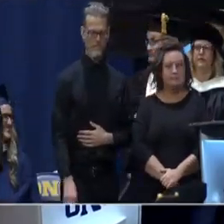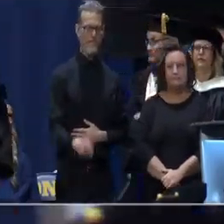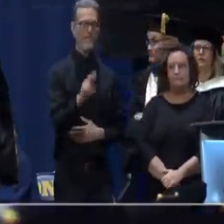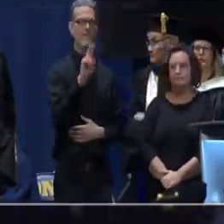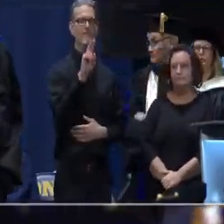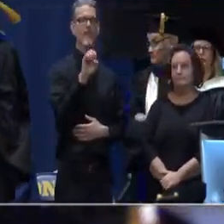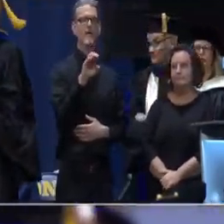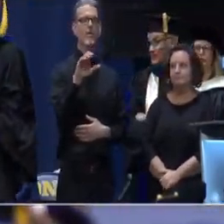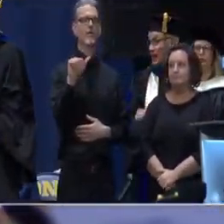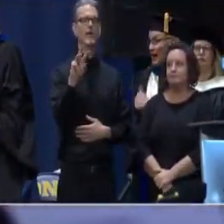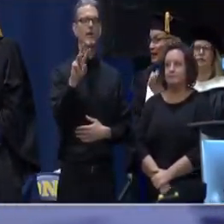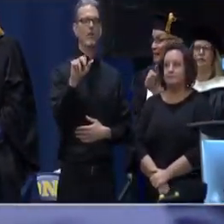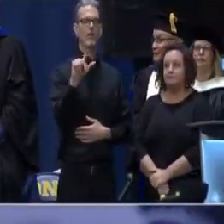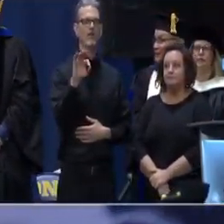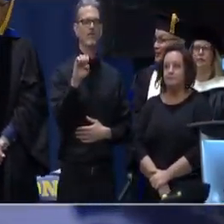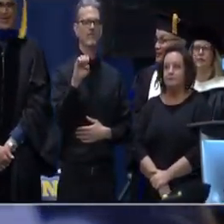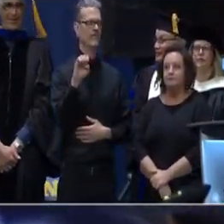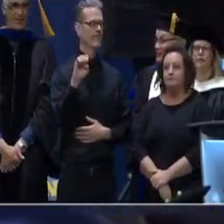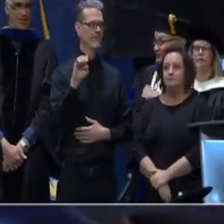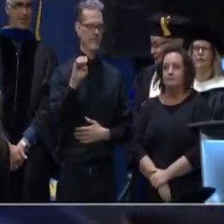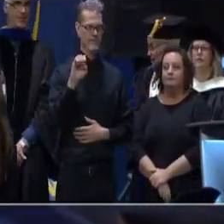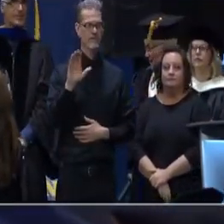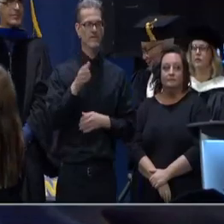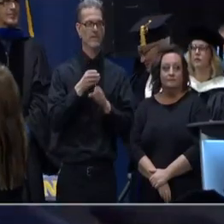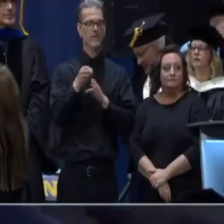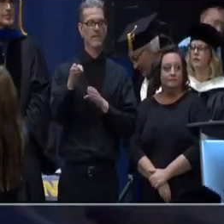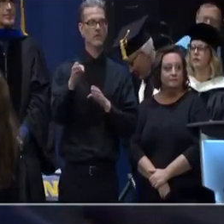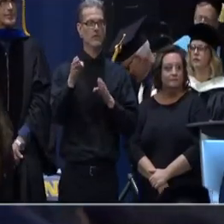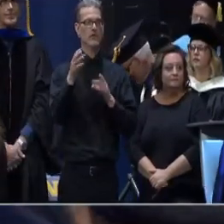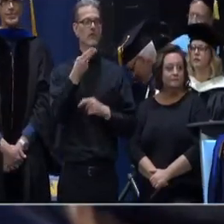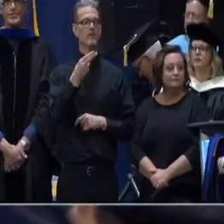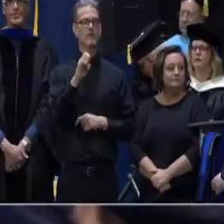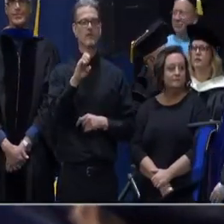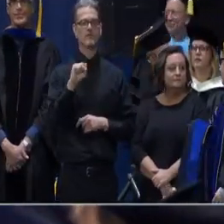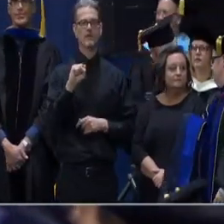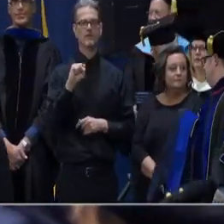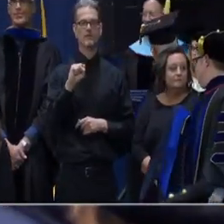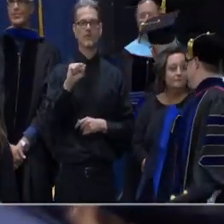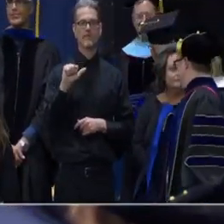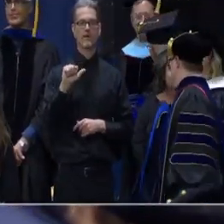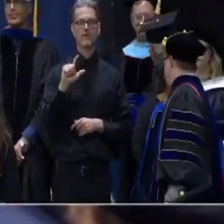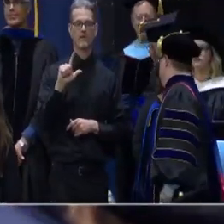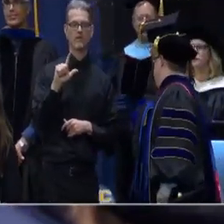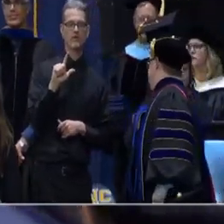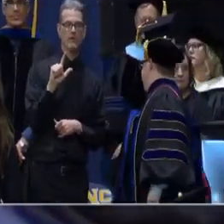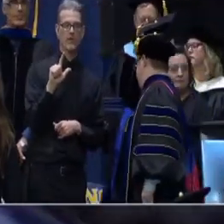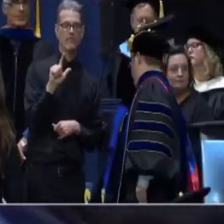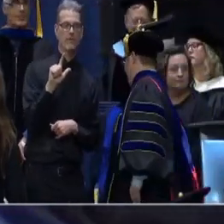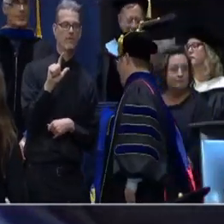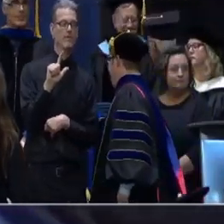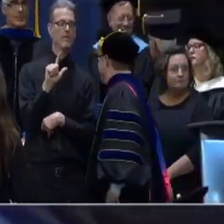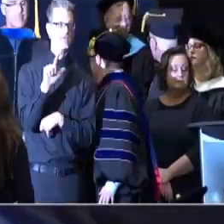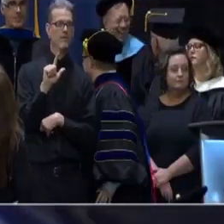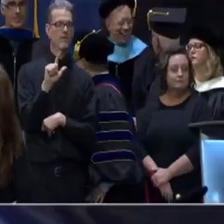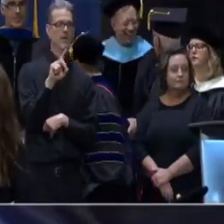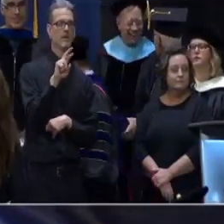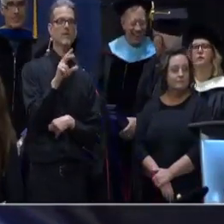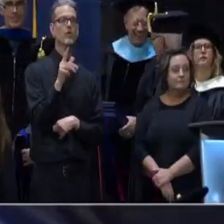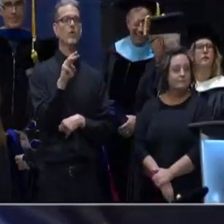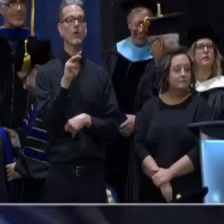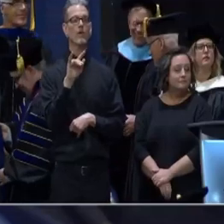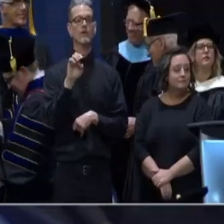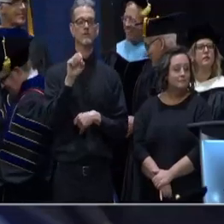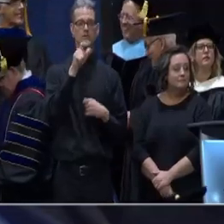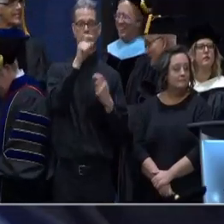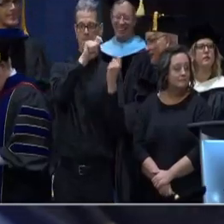Rebecca Wolf. Rebecca Wolf's major is higher education and student affairs leadership. Dr. Wolf is being